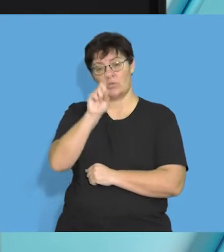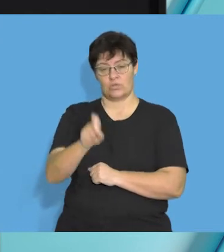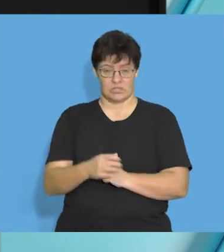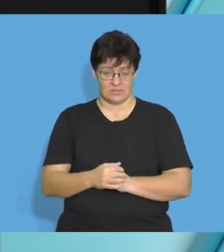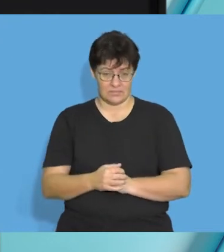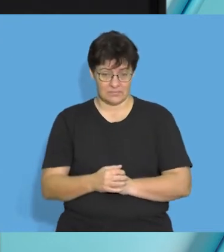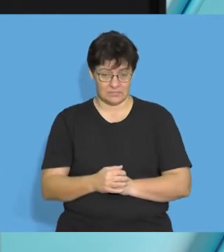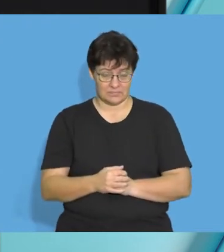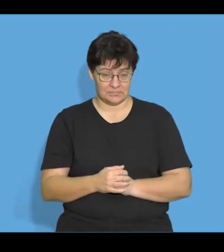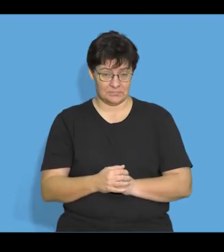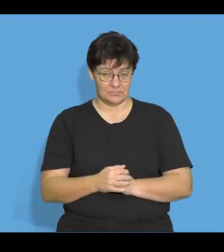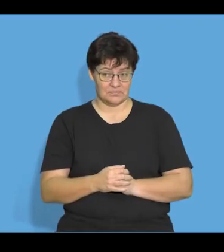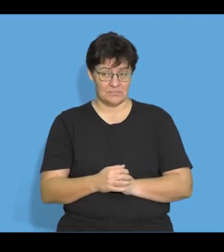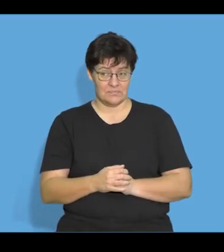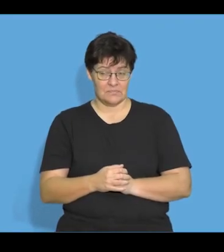response.